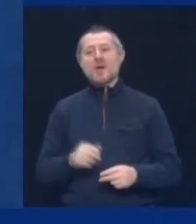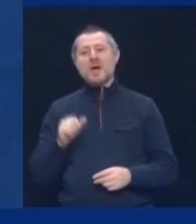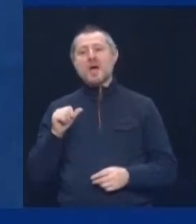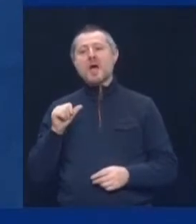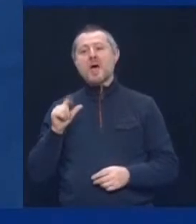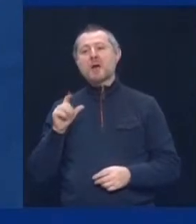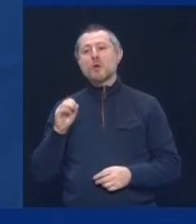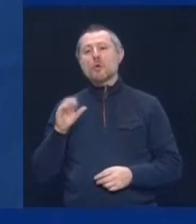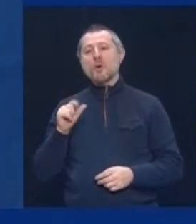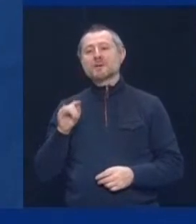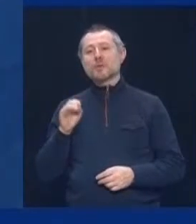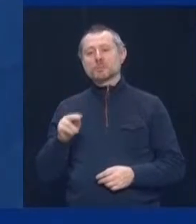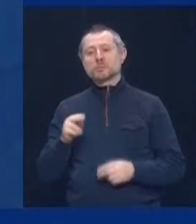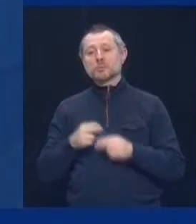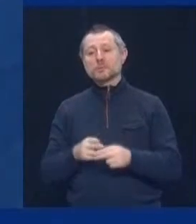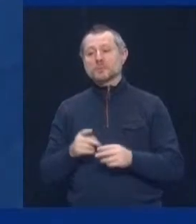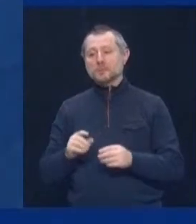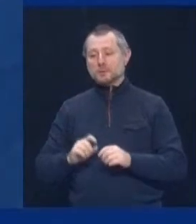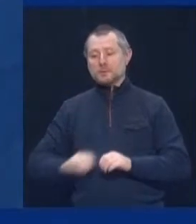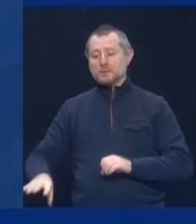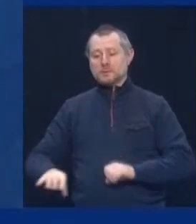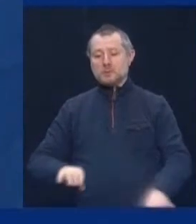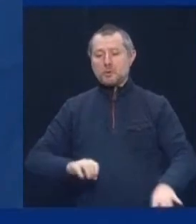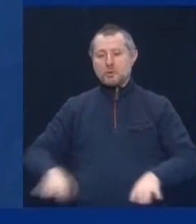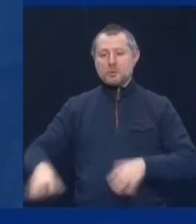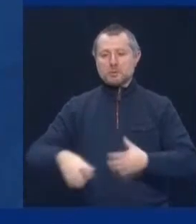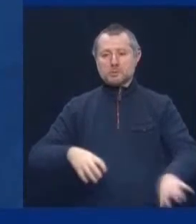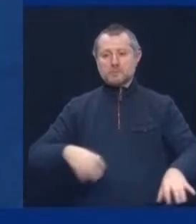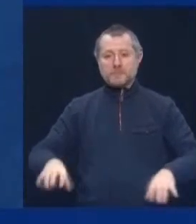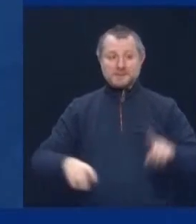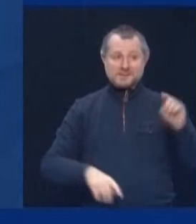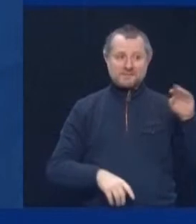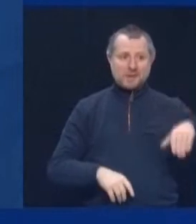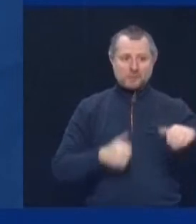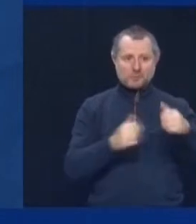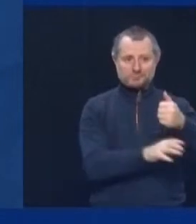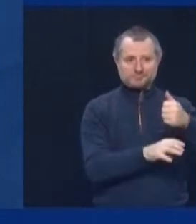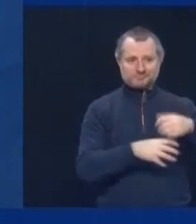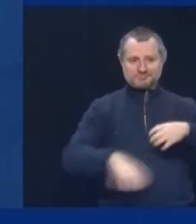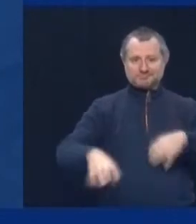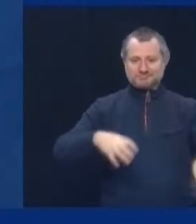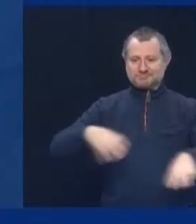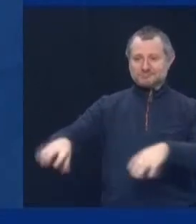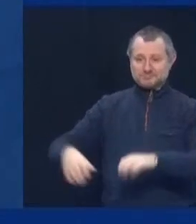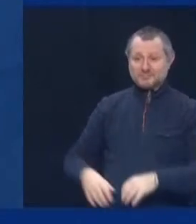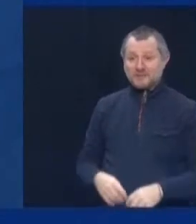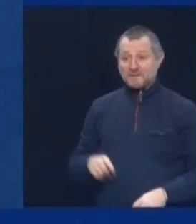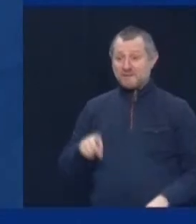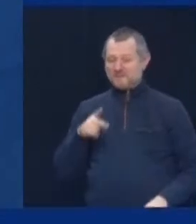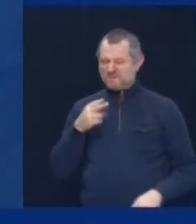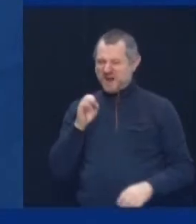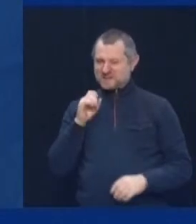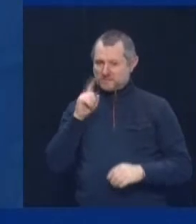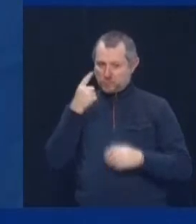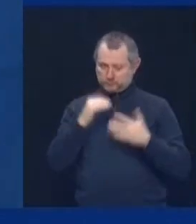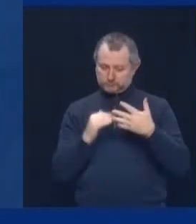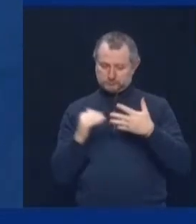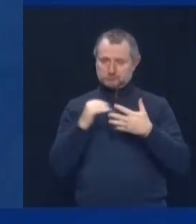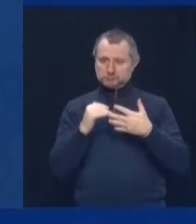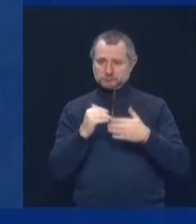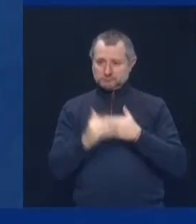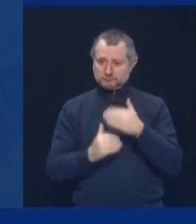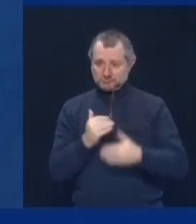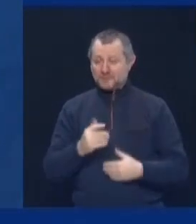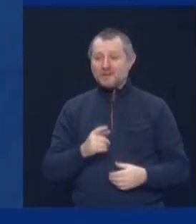170. And this is all in phase 1, which is vaccinating priority healthcare workers, congregate